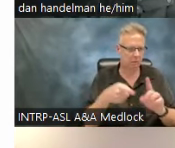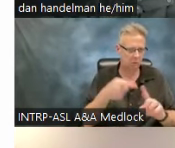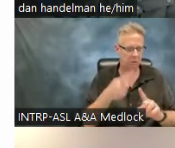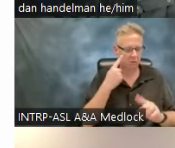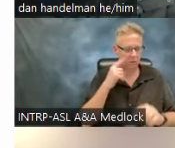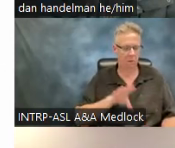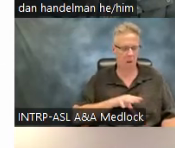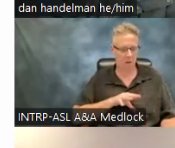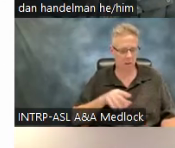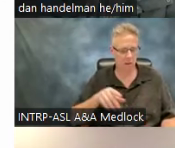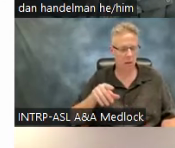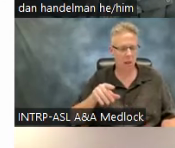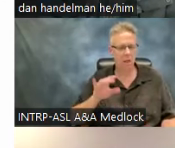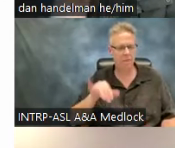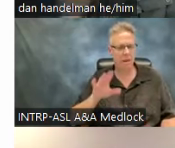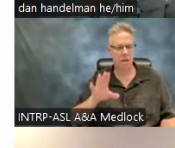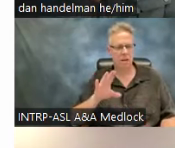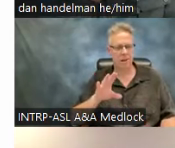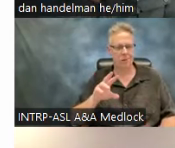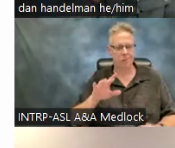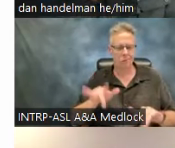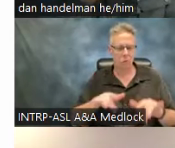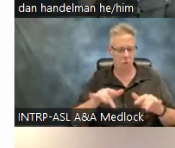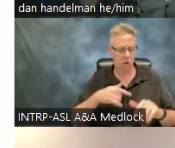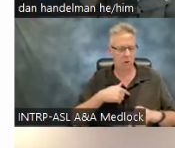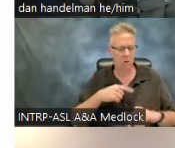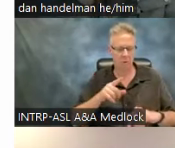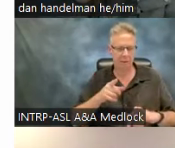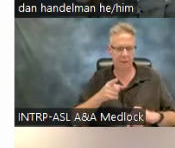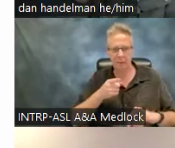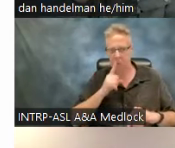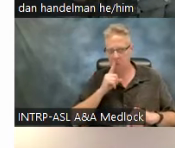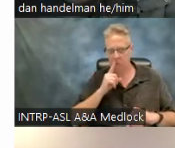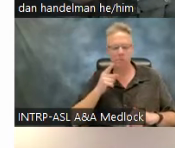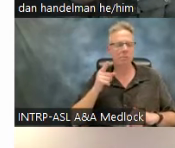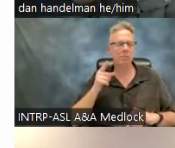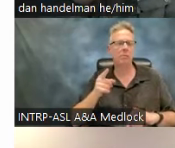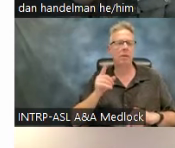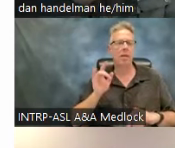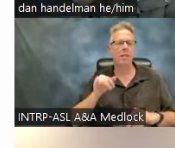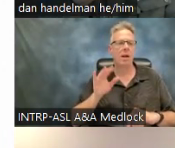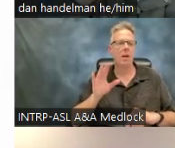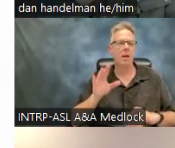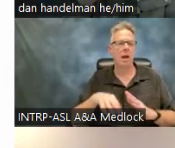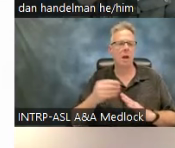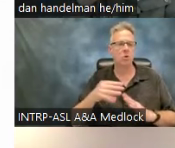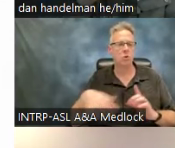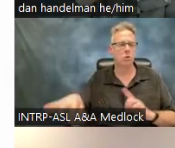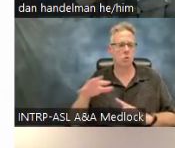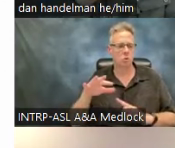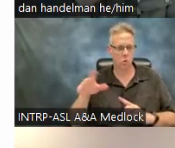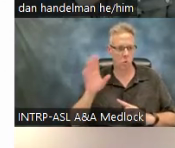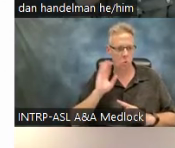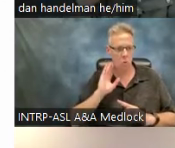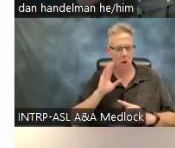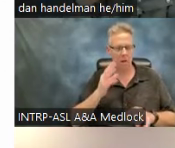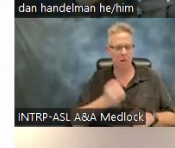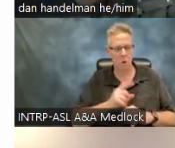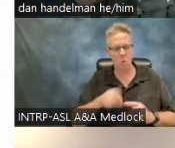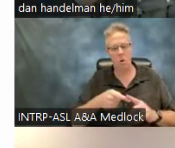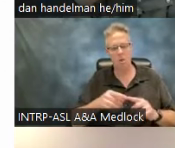footage. I wonder, we didn't say that in the external sources that they're going to be getting, like when they find